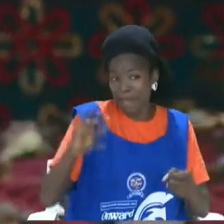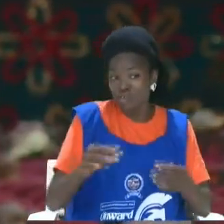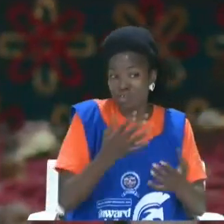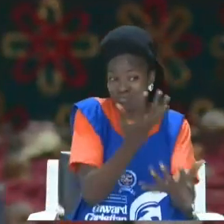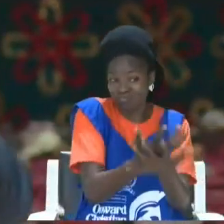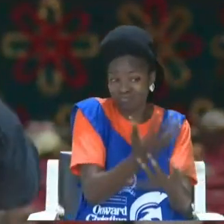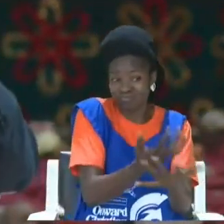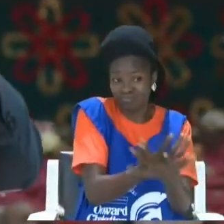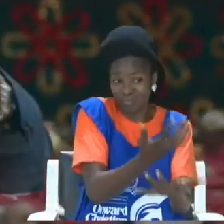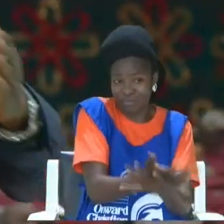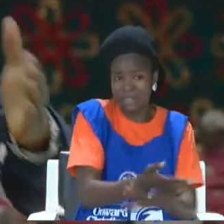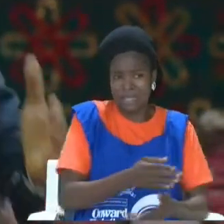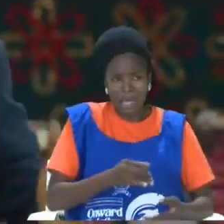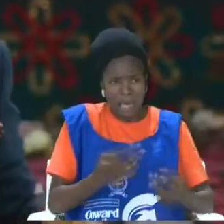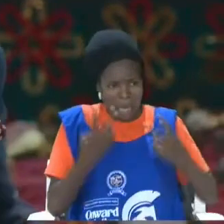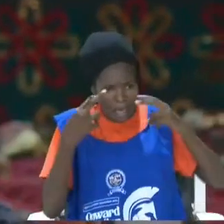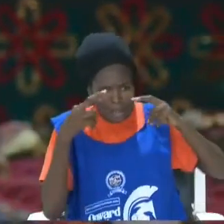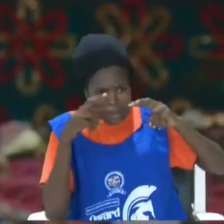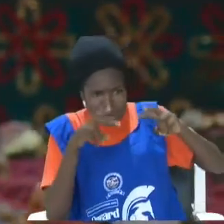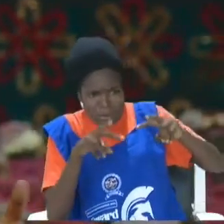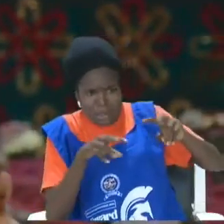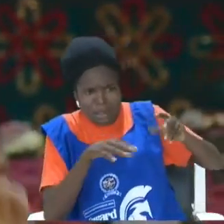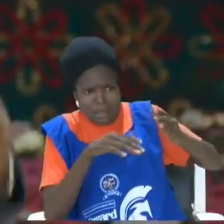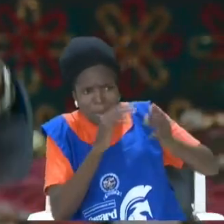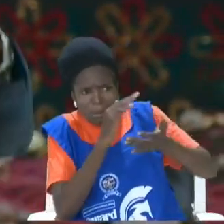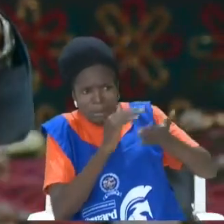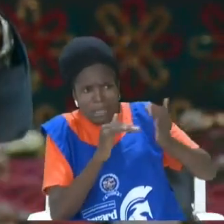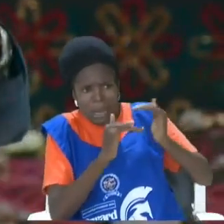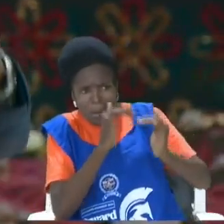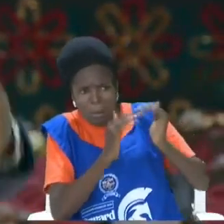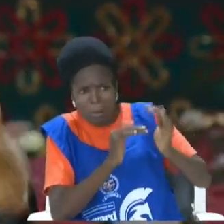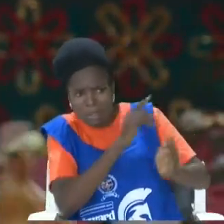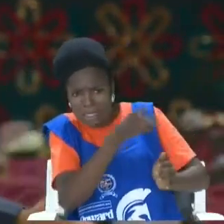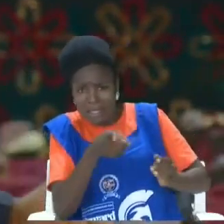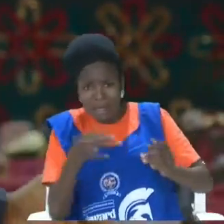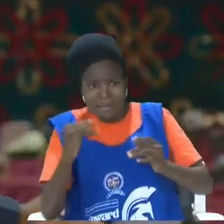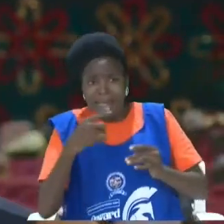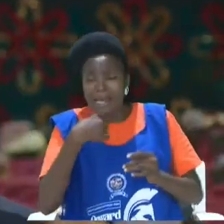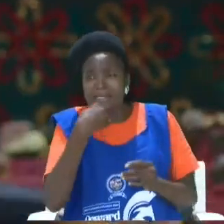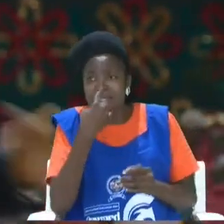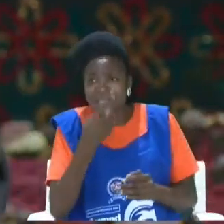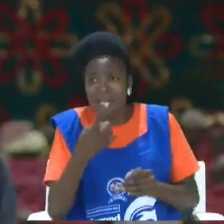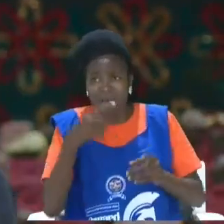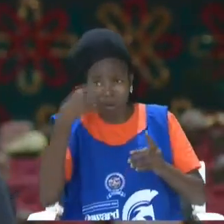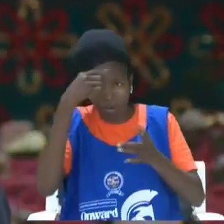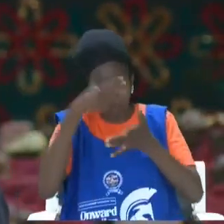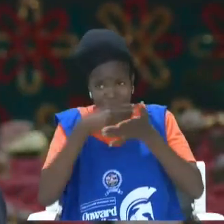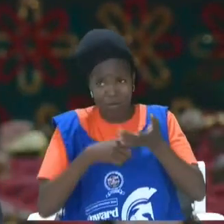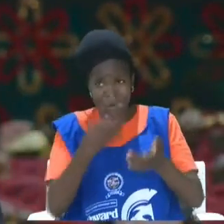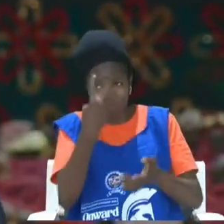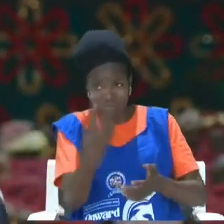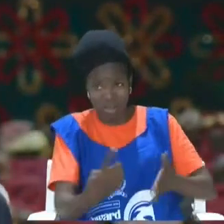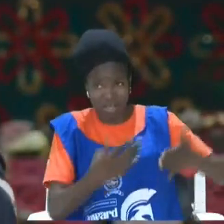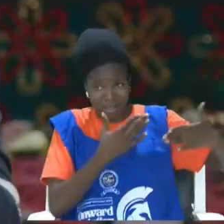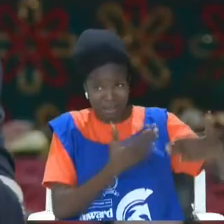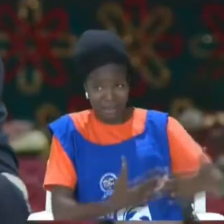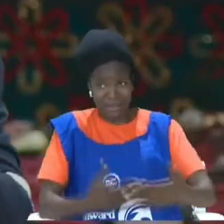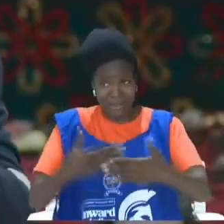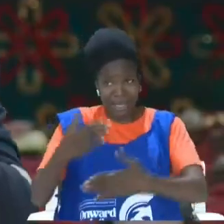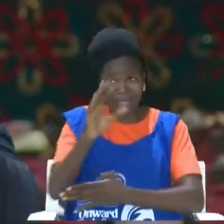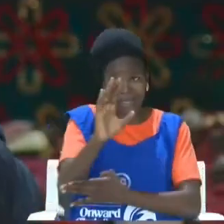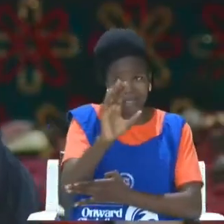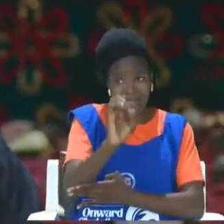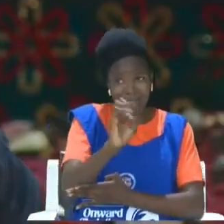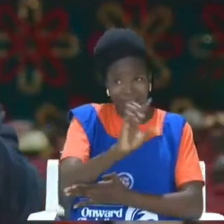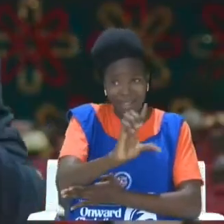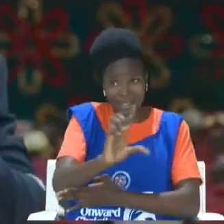there, I saw how they were barricaded. There were cells on one side here, cells on this side.